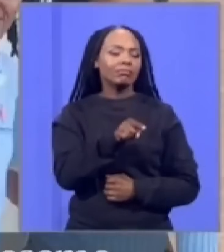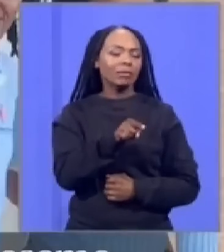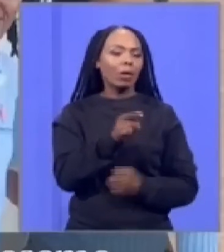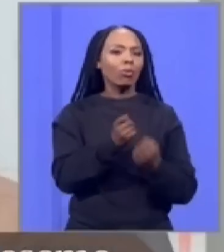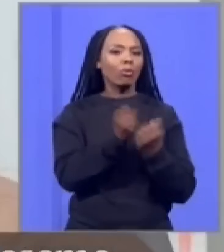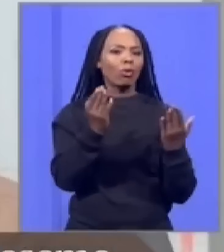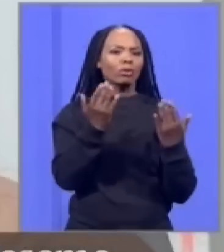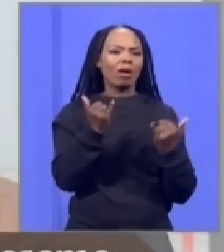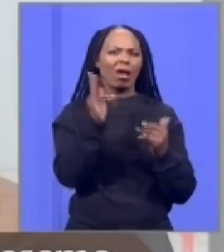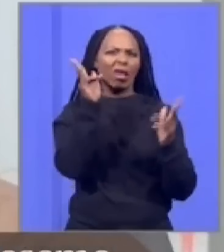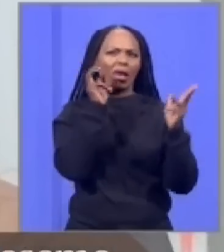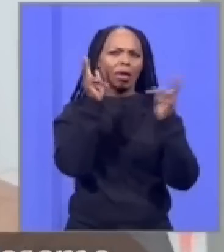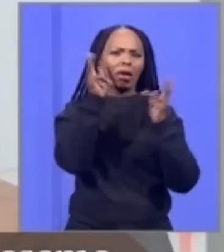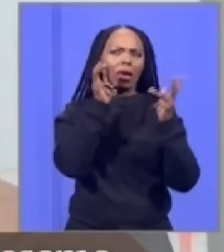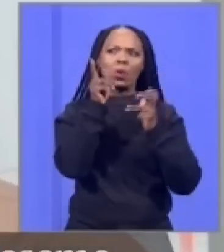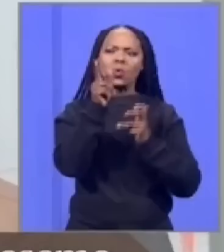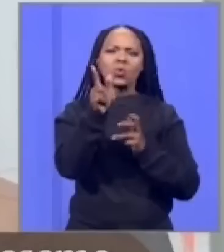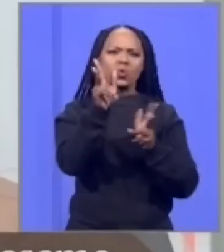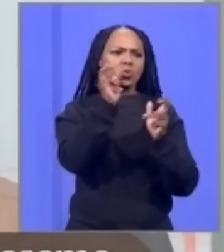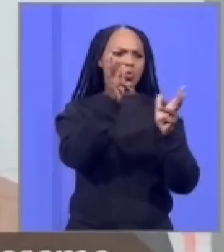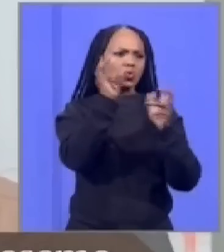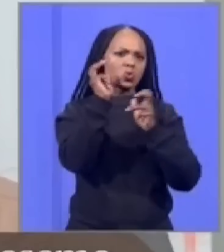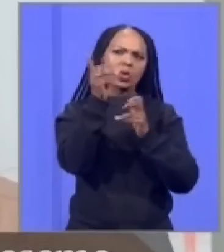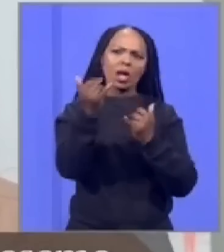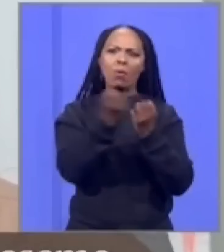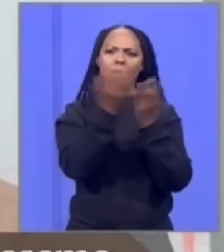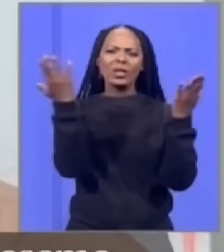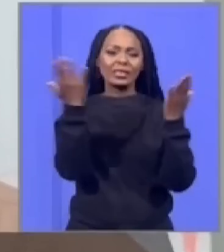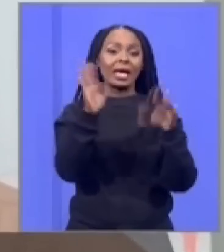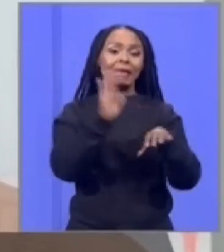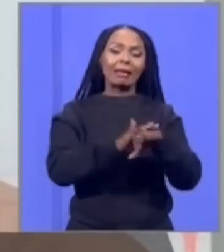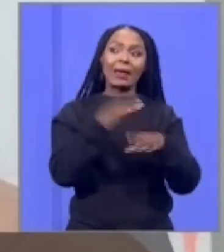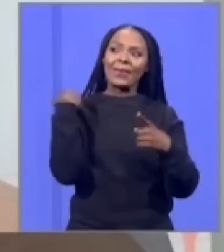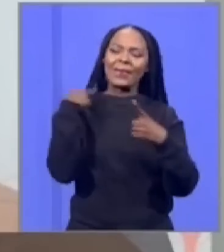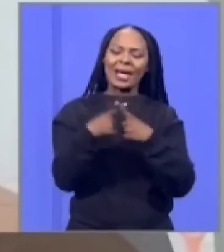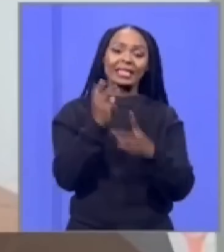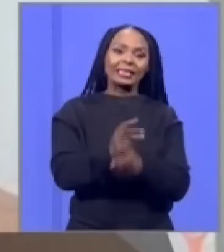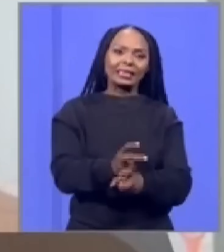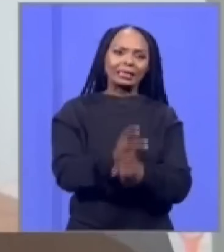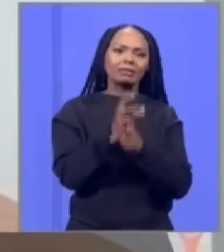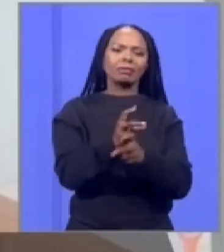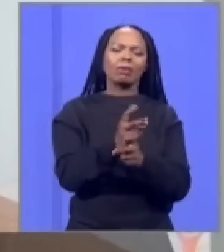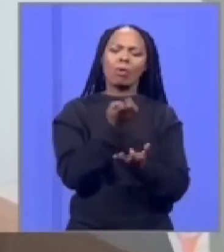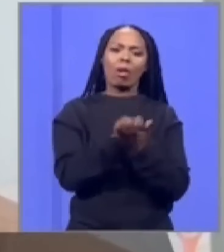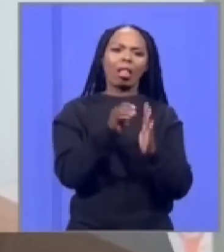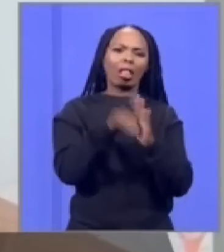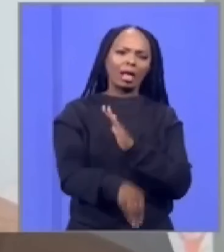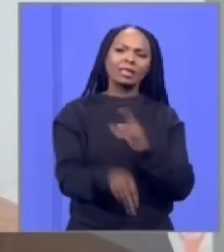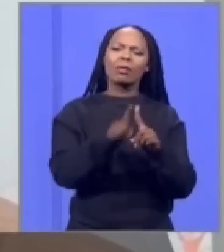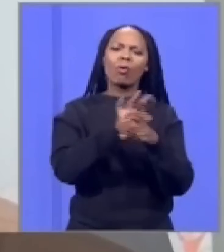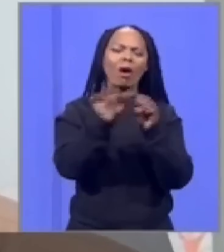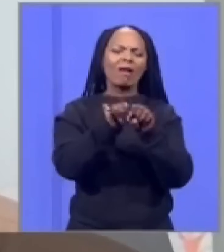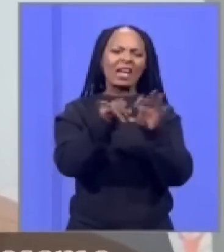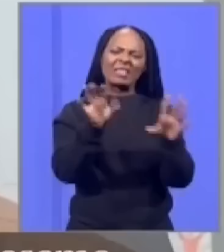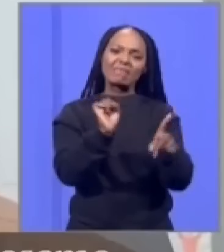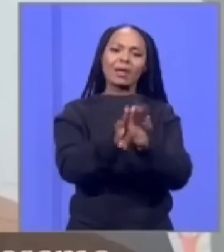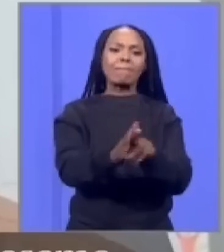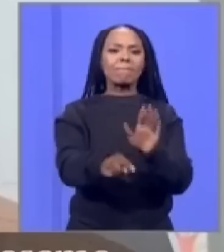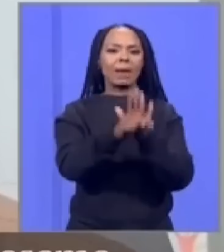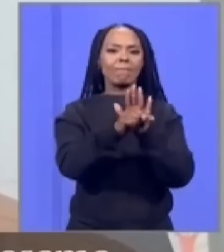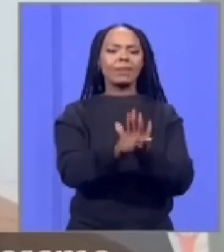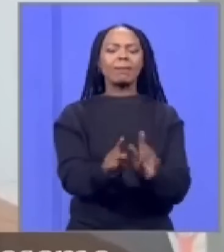we've been having a very difficult time in this country economically and otherwise, in the background of the COVID itself. So please,